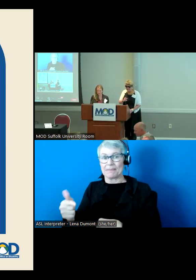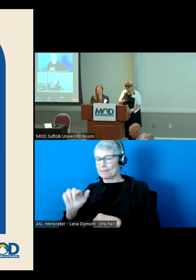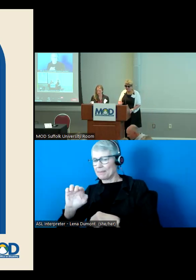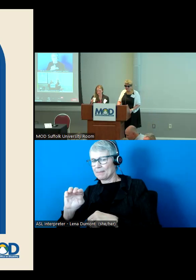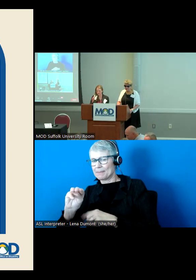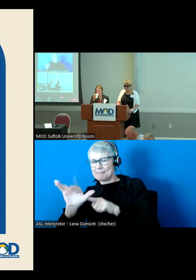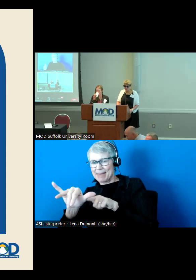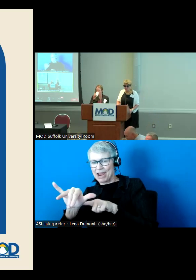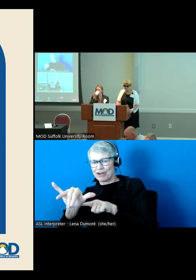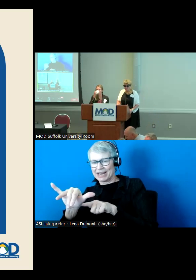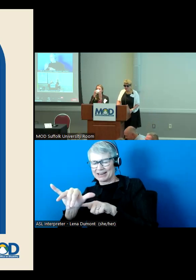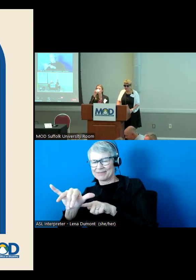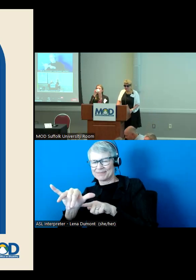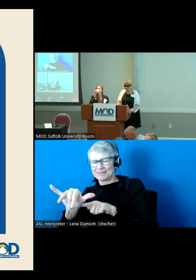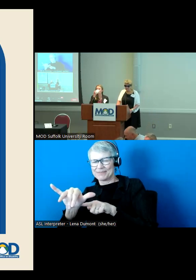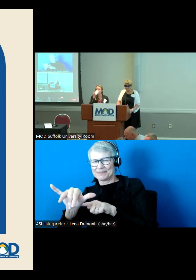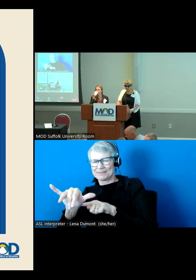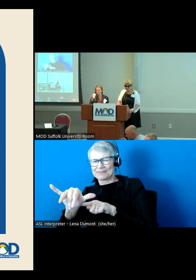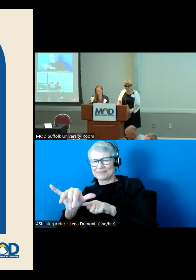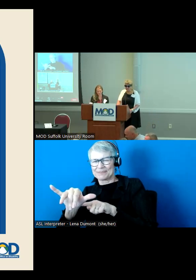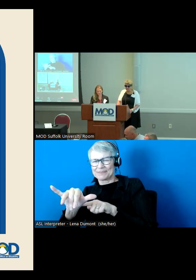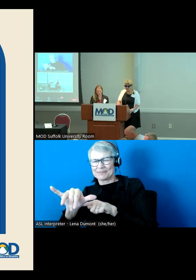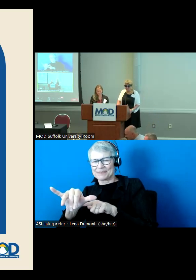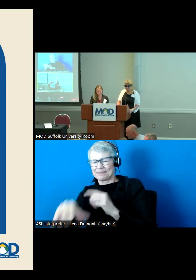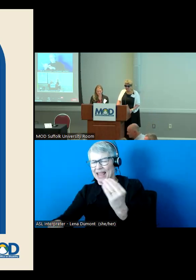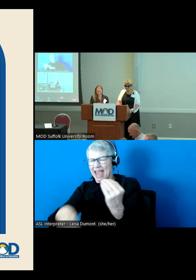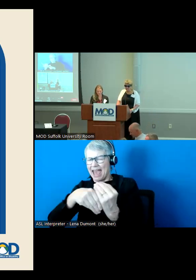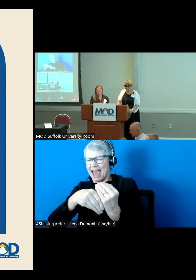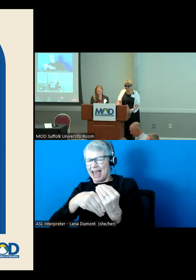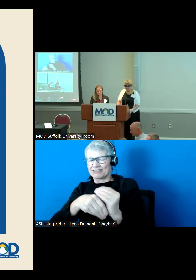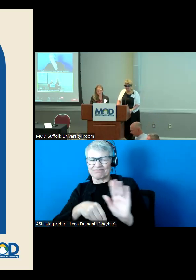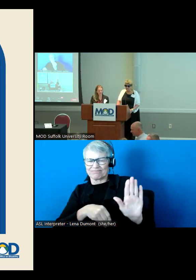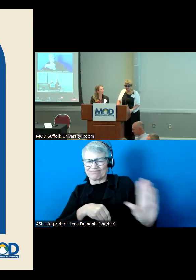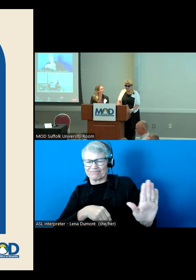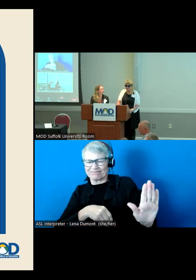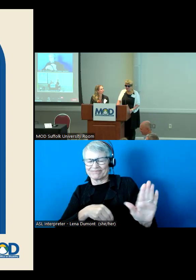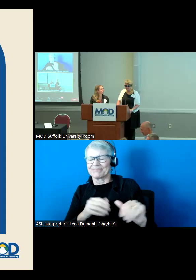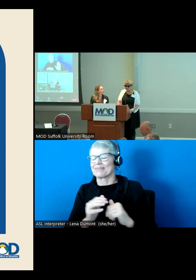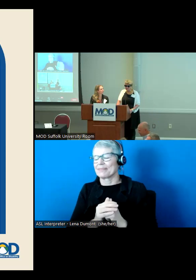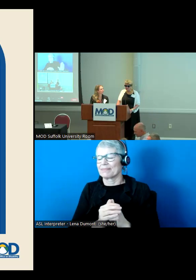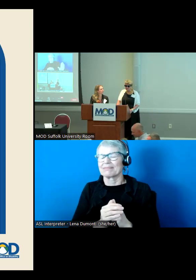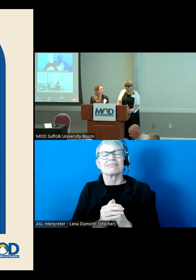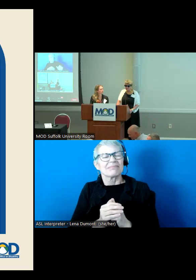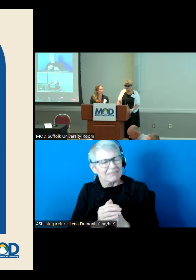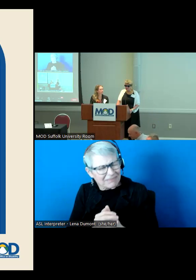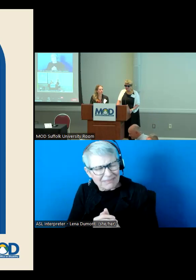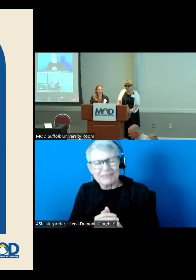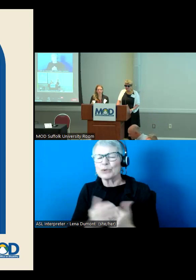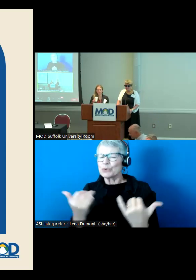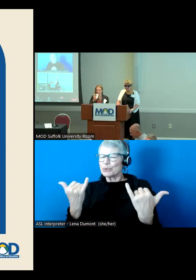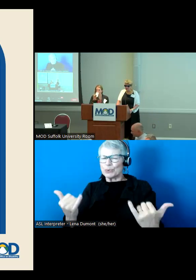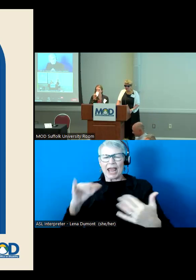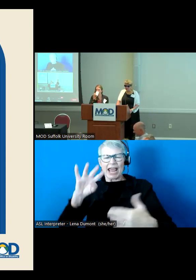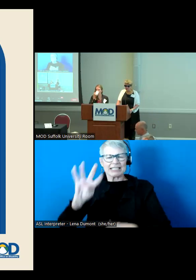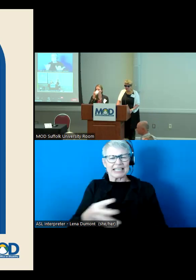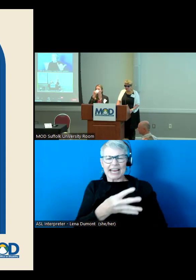to add that, you know, as Julia said, that we have time built in. There's a 15-minute break, and then